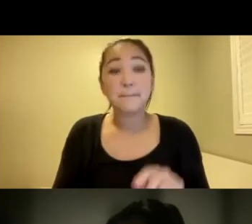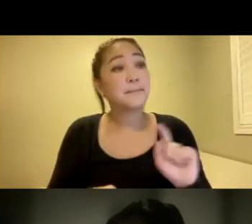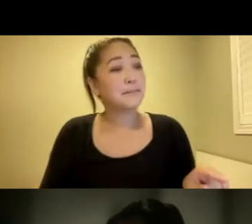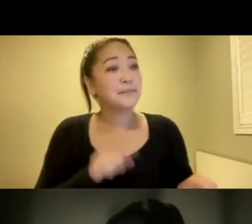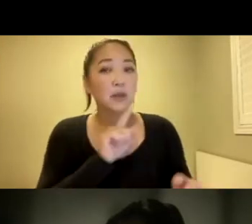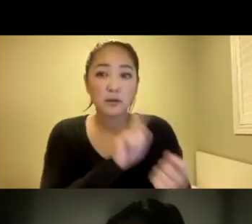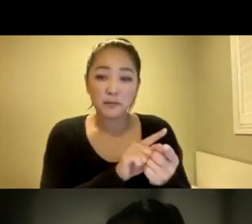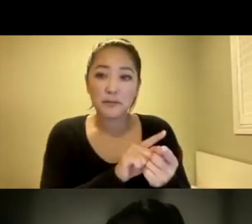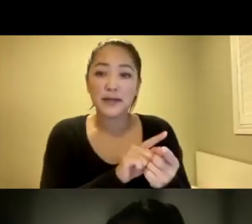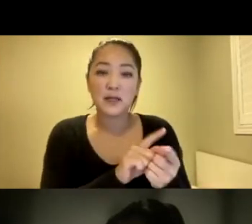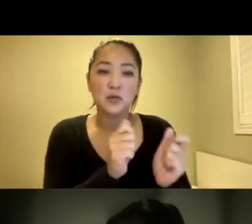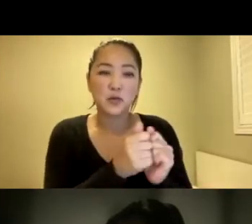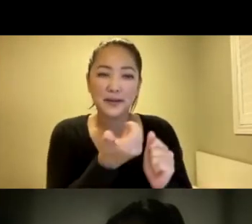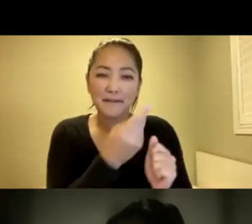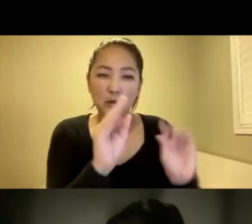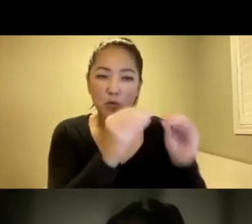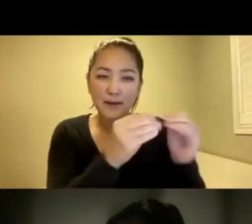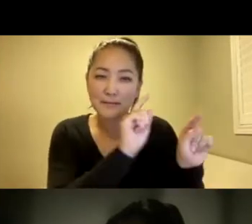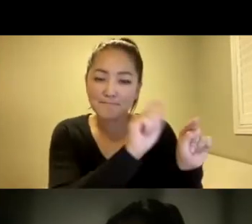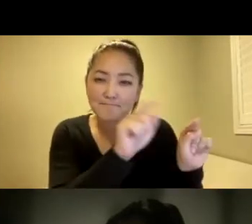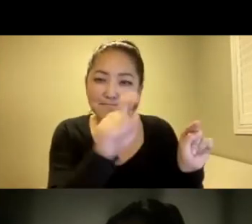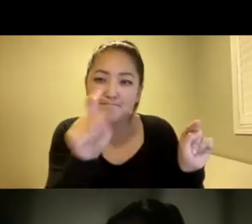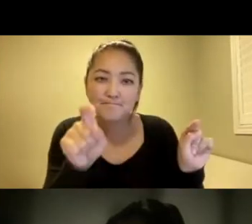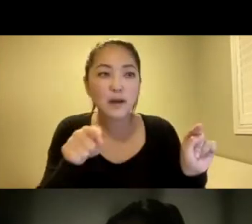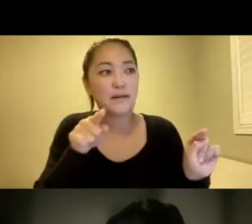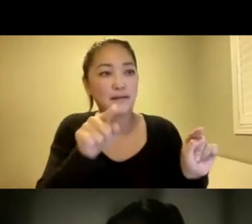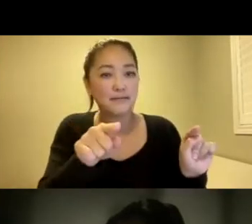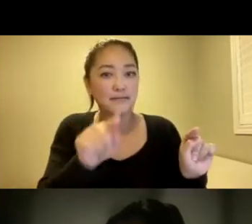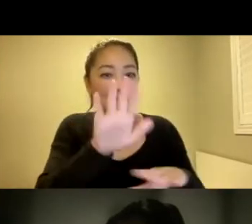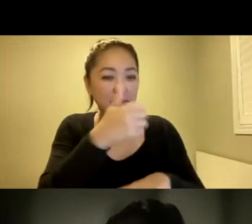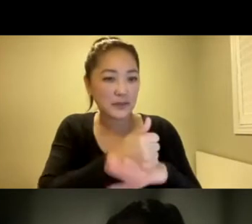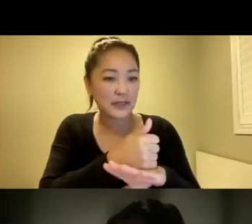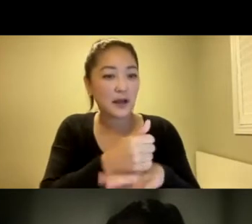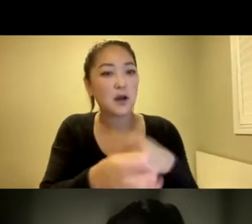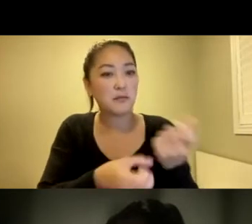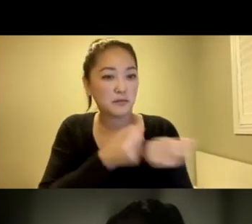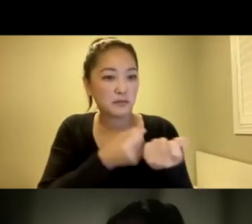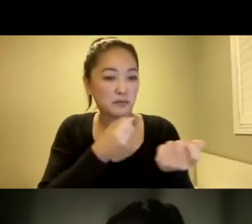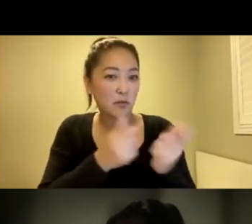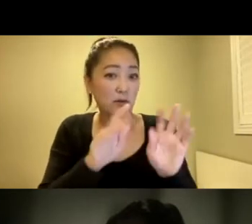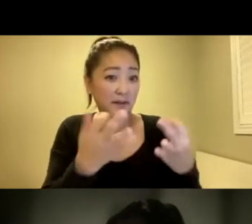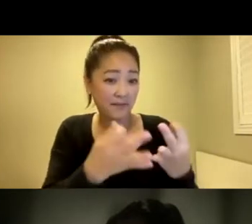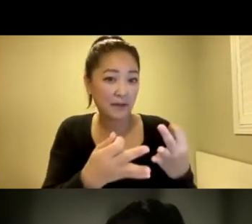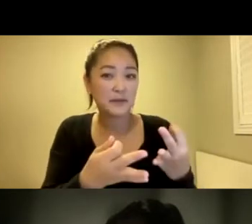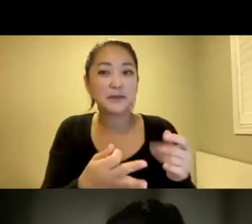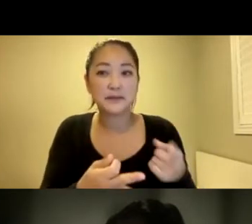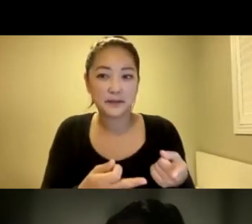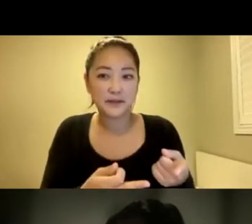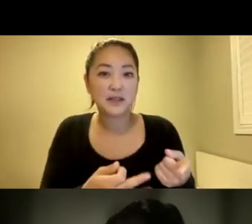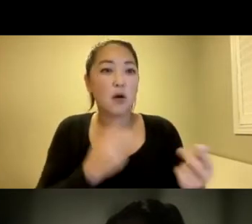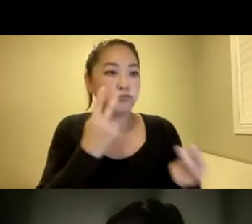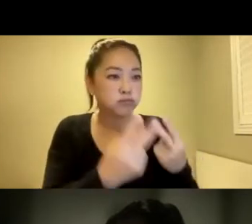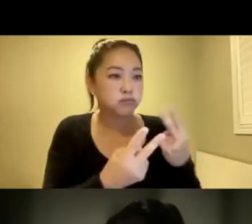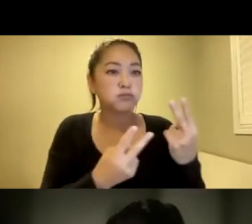in Toronto that set up sponsor families with incoming families, and we visited a lot of